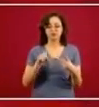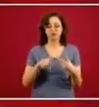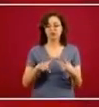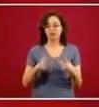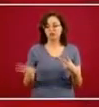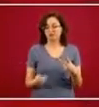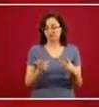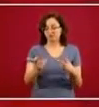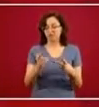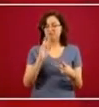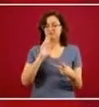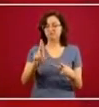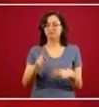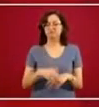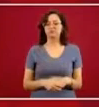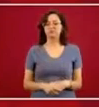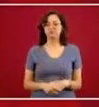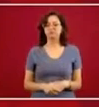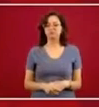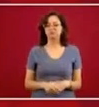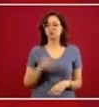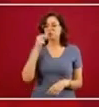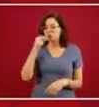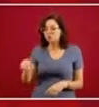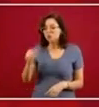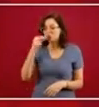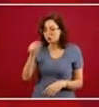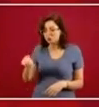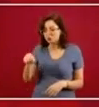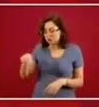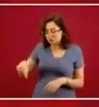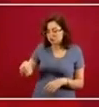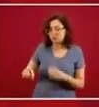public. Is that a concern?